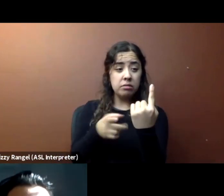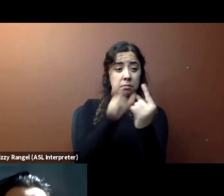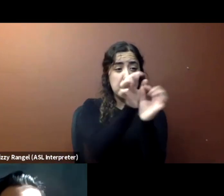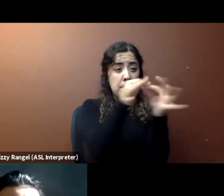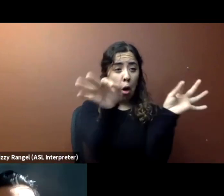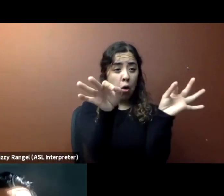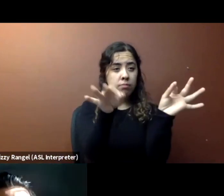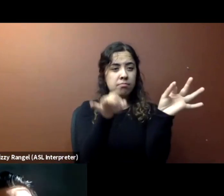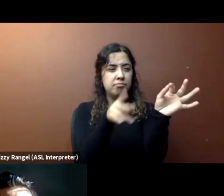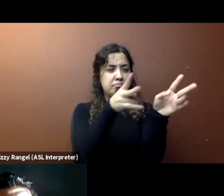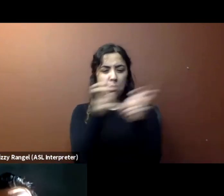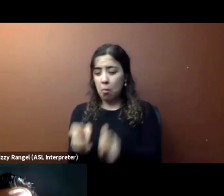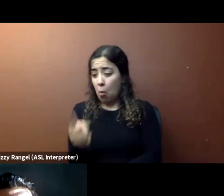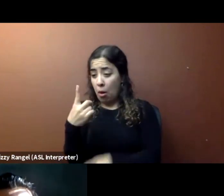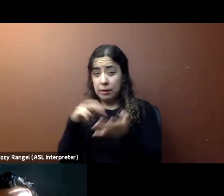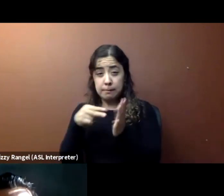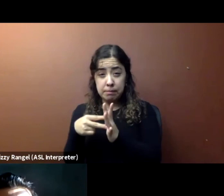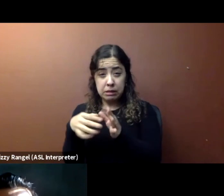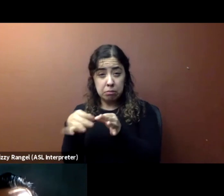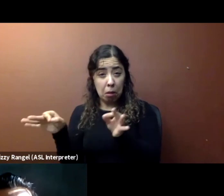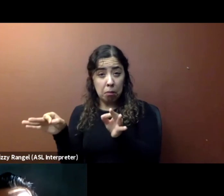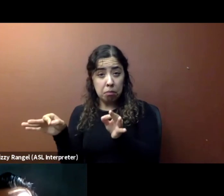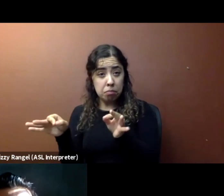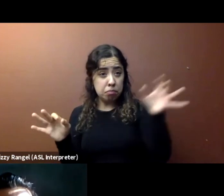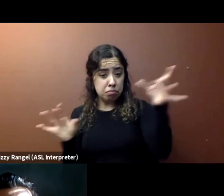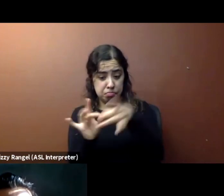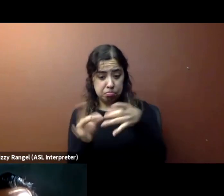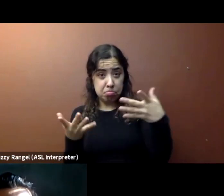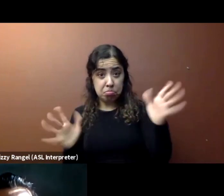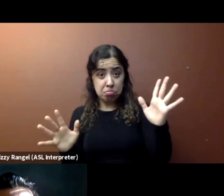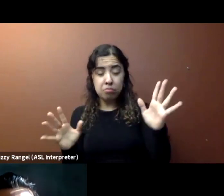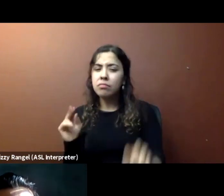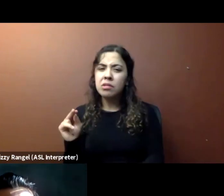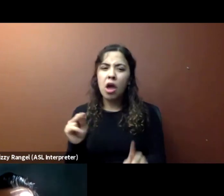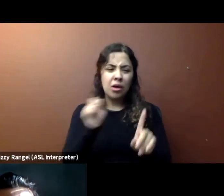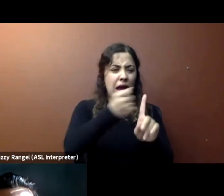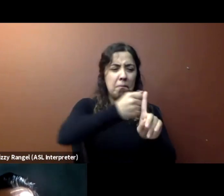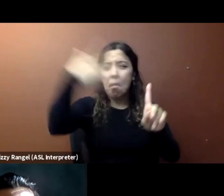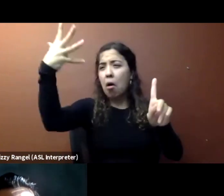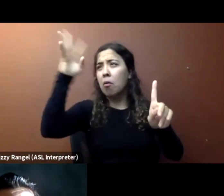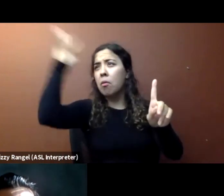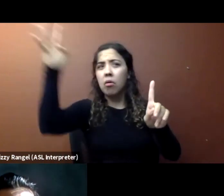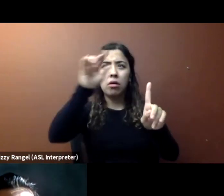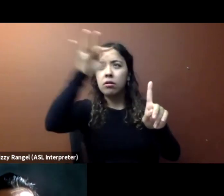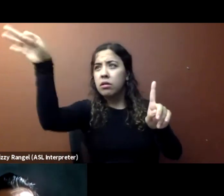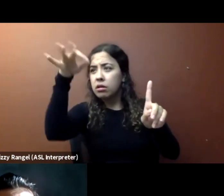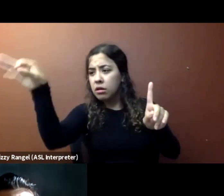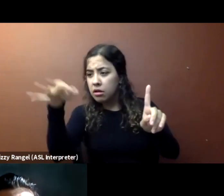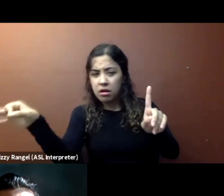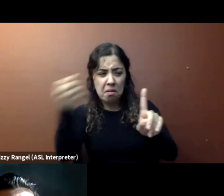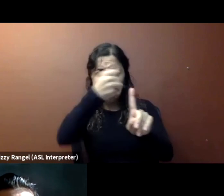we draw from a poem. There are many meanings. And we all come to a text with a